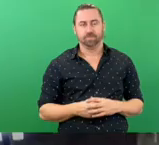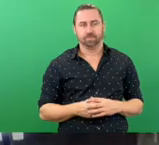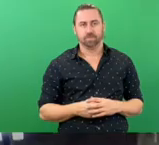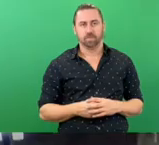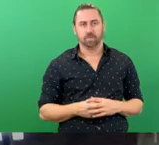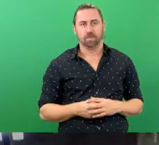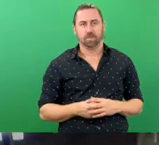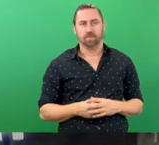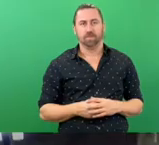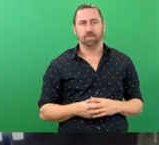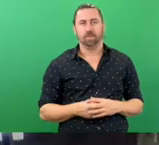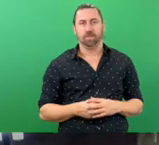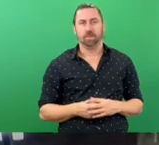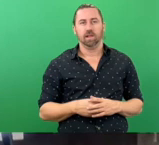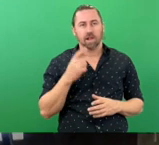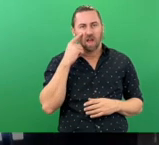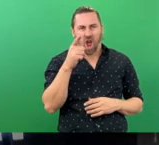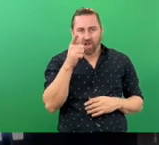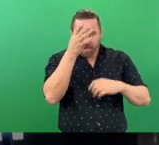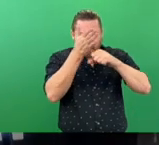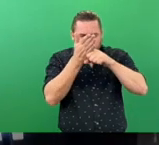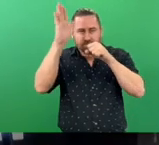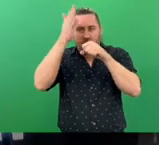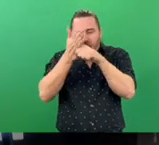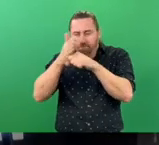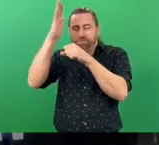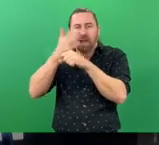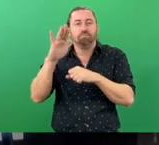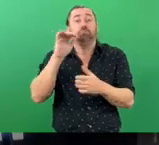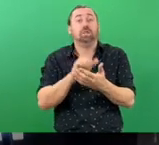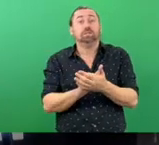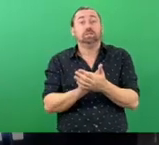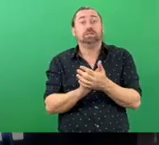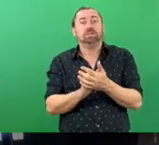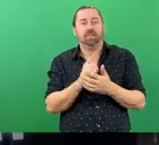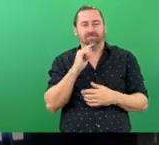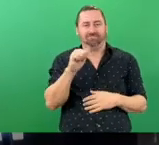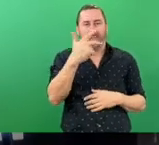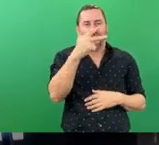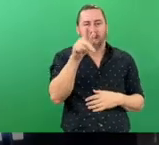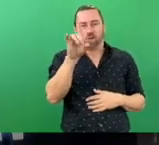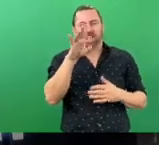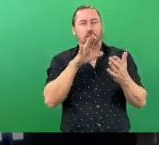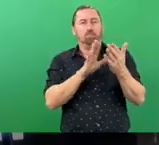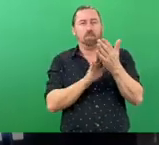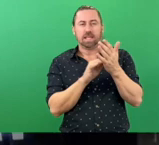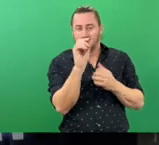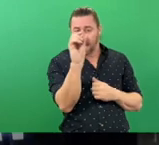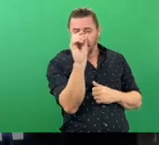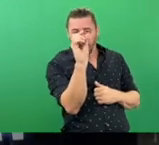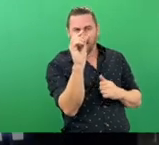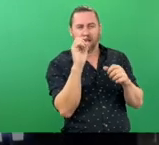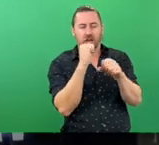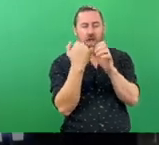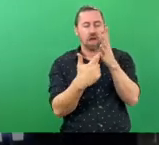I'll hold that right up in front of the camera. So if you've done it correctly there, you should expose about 8 to 10 mils